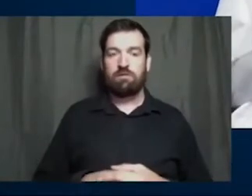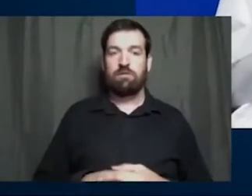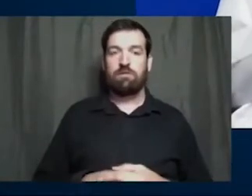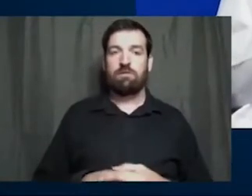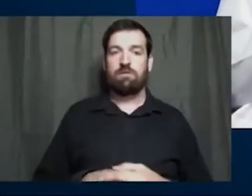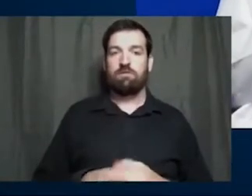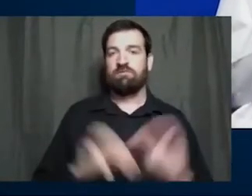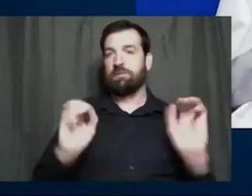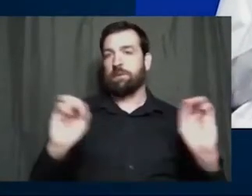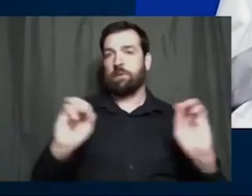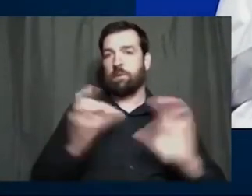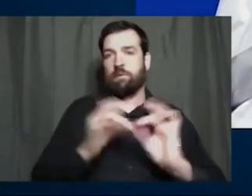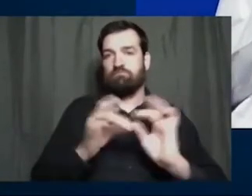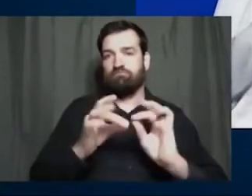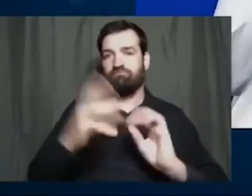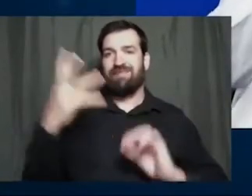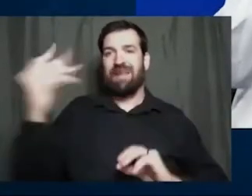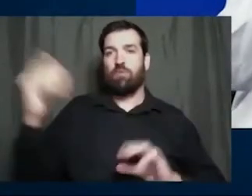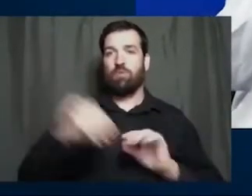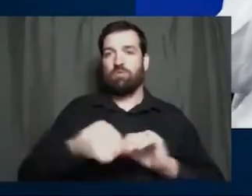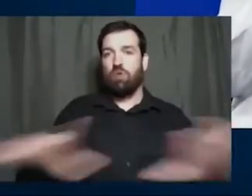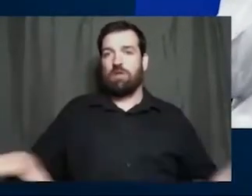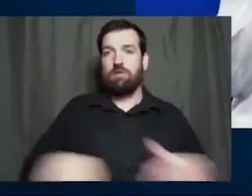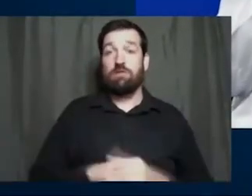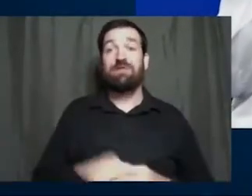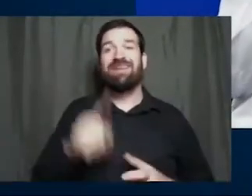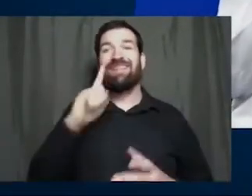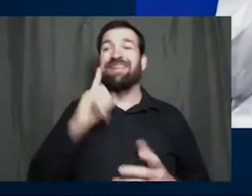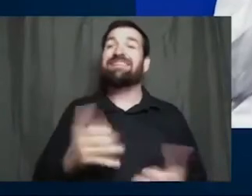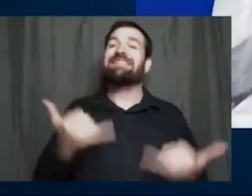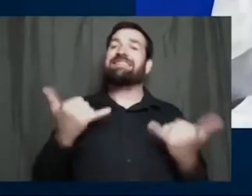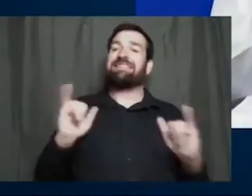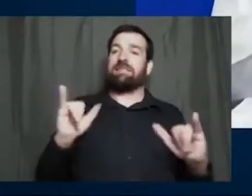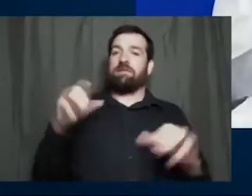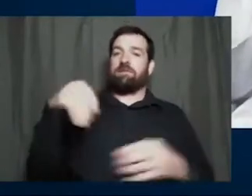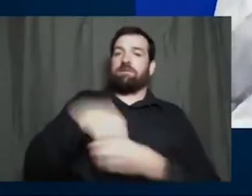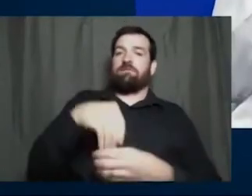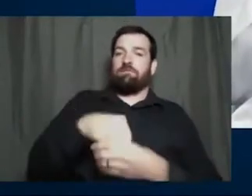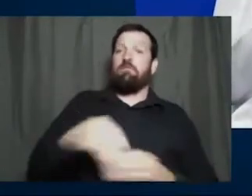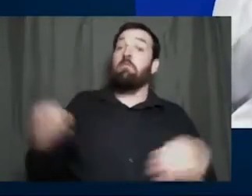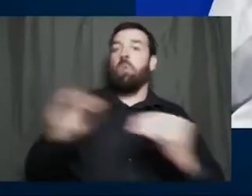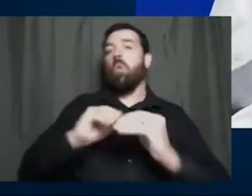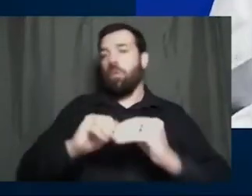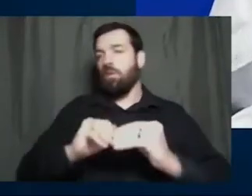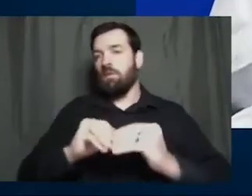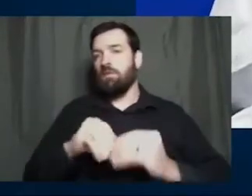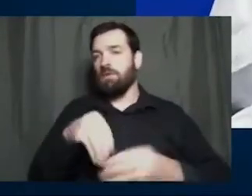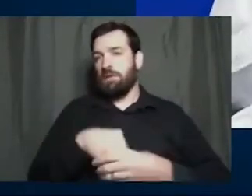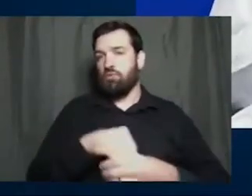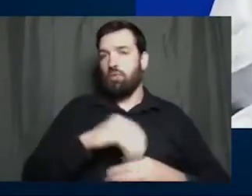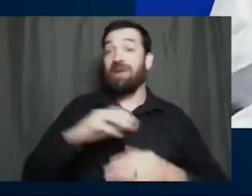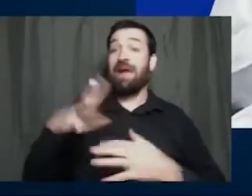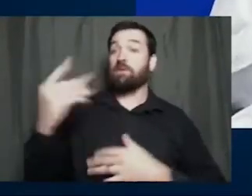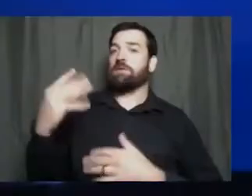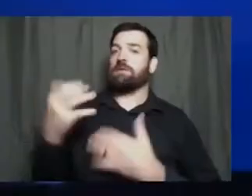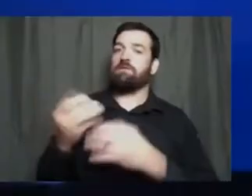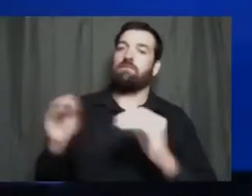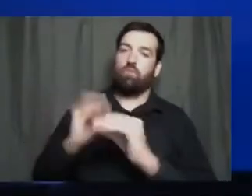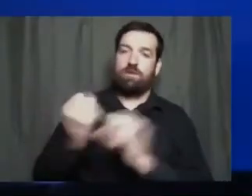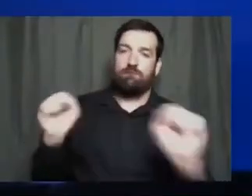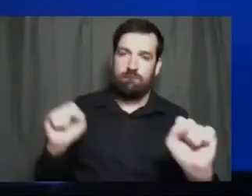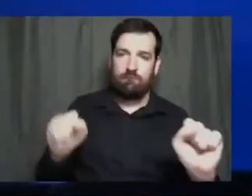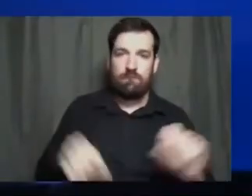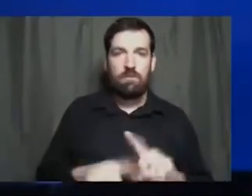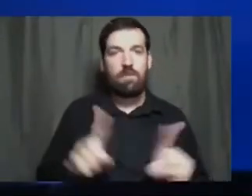to outdoor spread there. So I think it's still more indoor than outdoor, much more indoor than outdoor. So outside, much safer. But, you know, it's